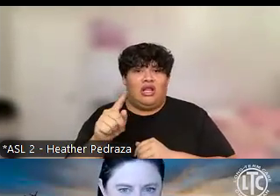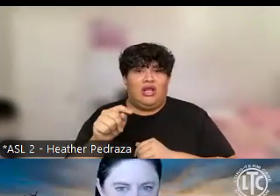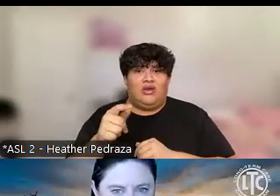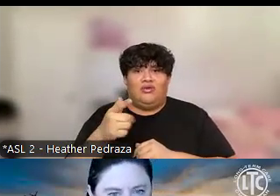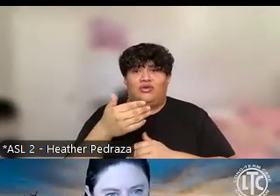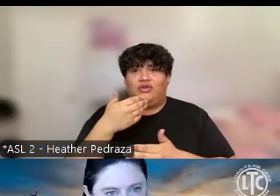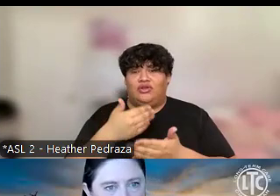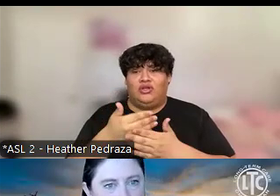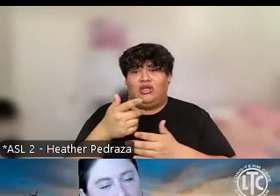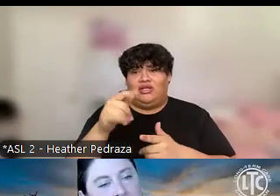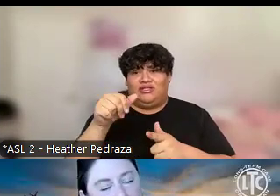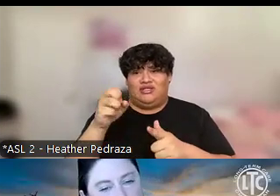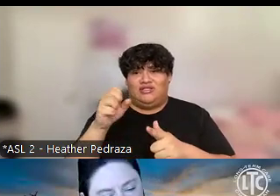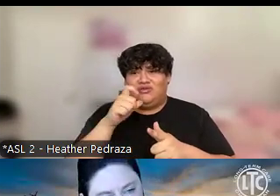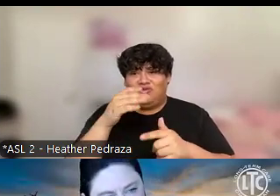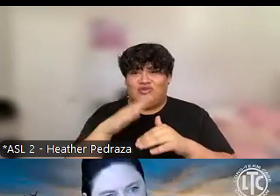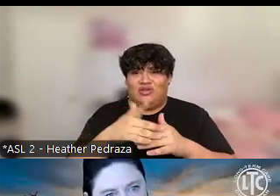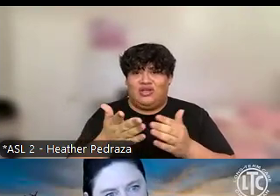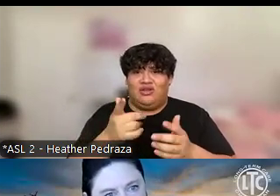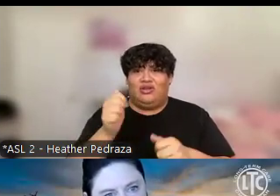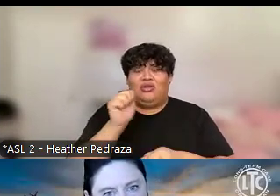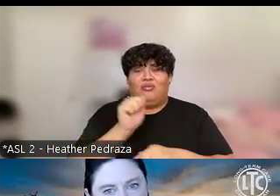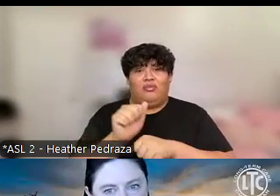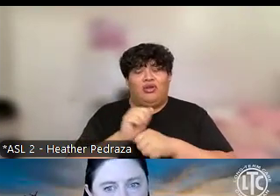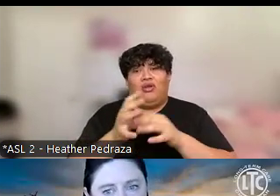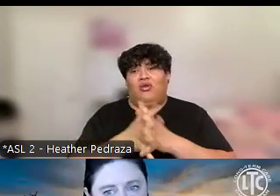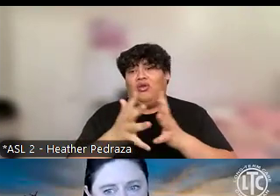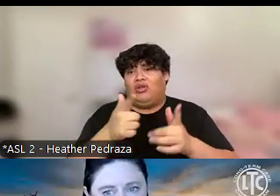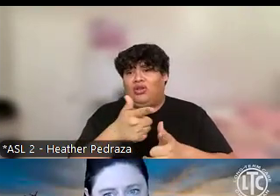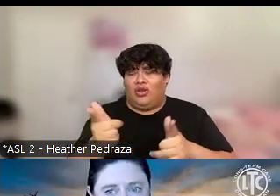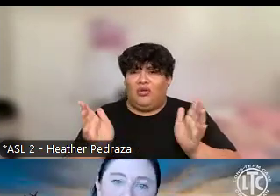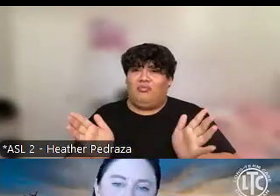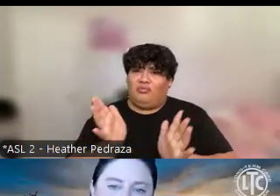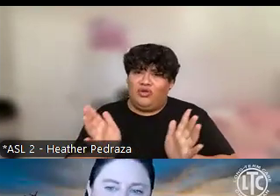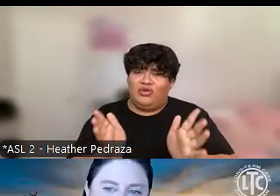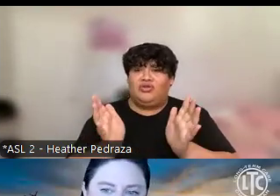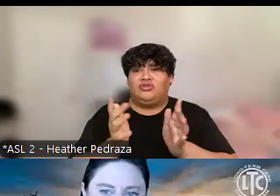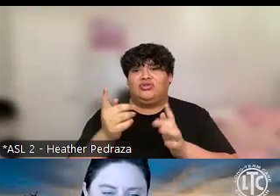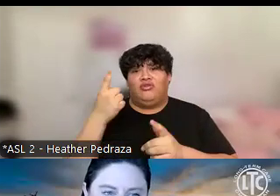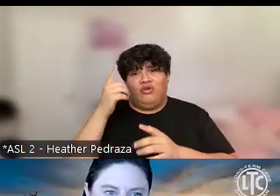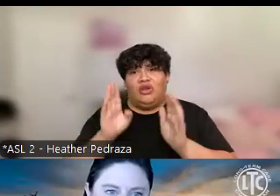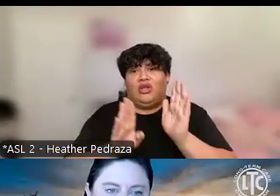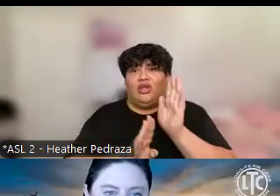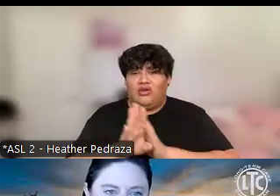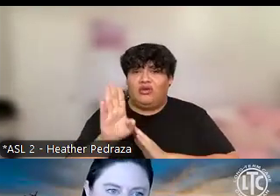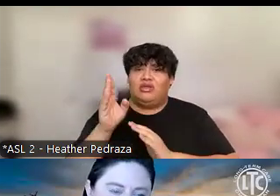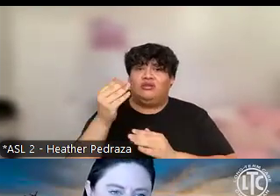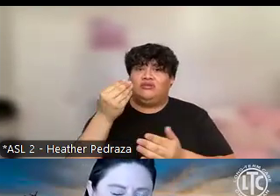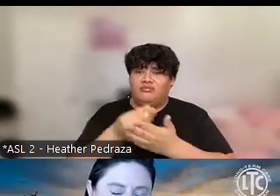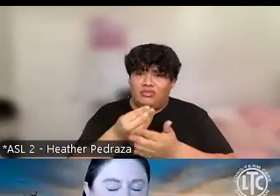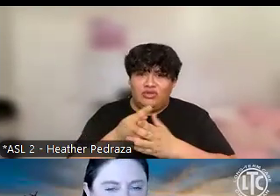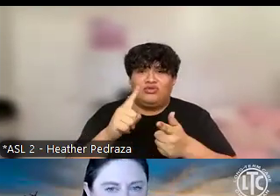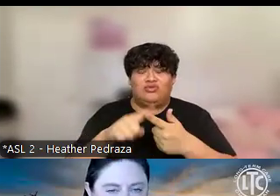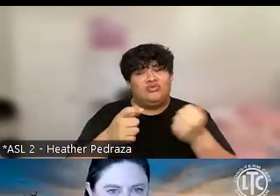who is on the line, and the work of many of you here that pushed for increased funding to